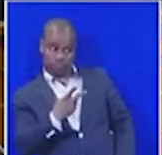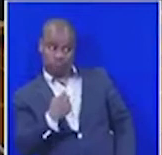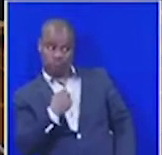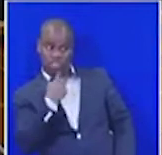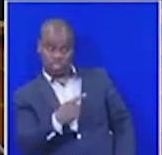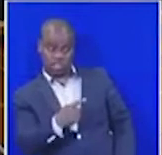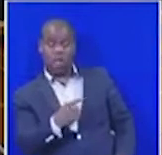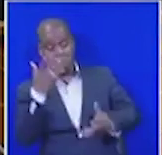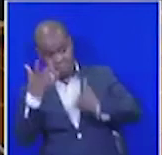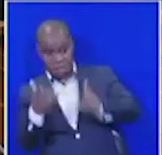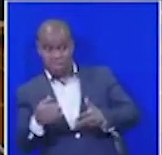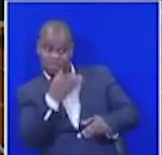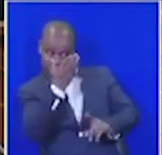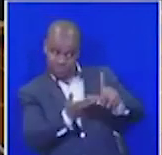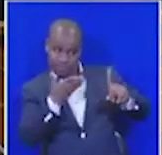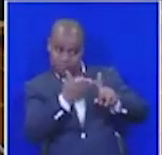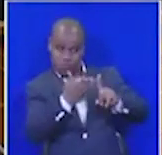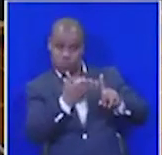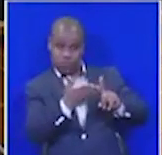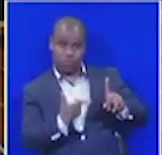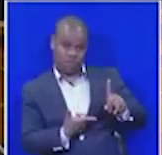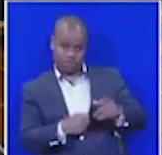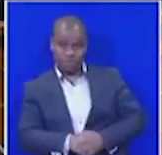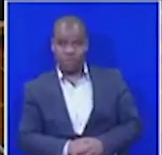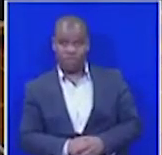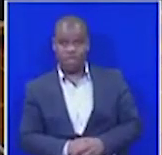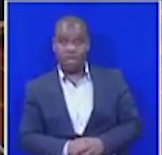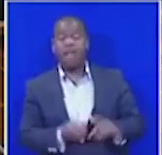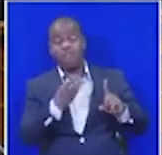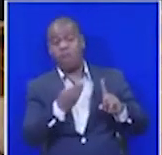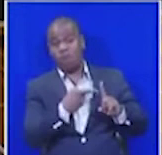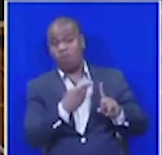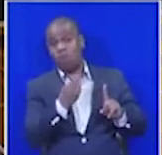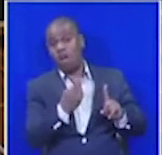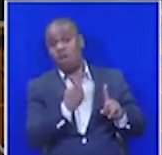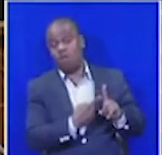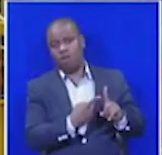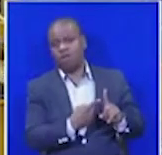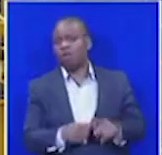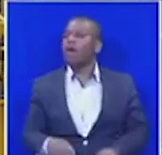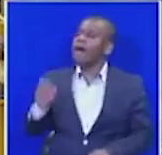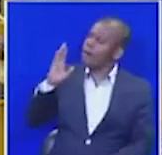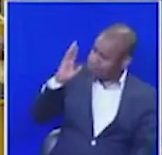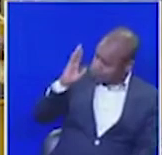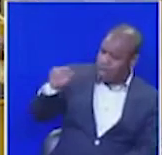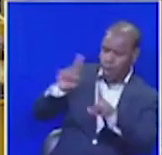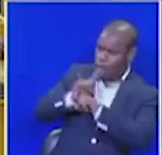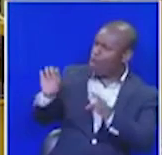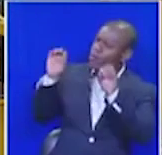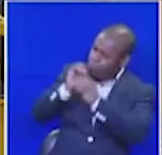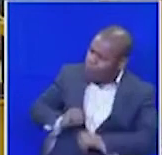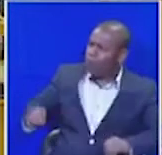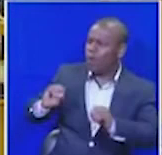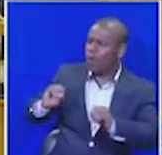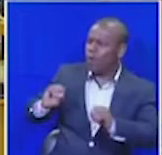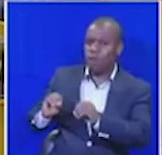accused number one. Honorable members, we're here today. Again, there is no accused number one.